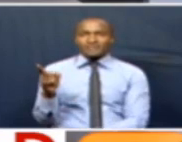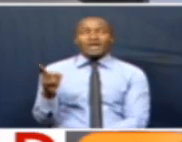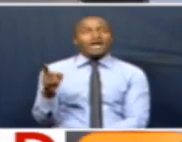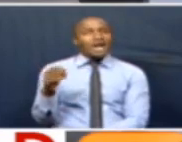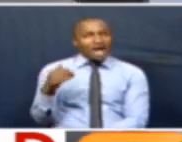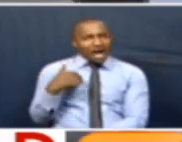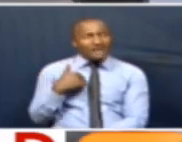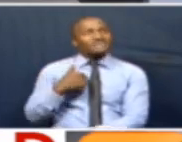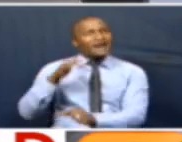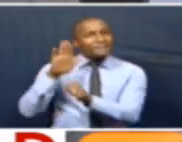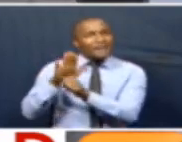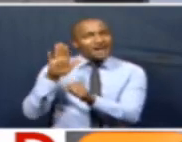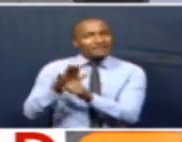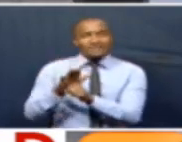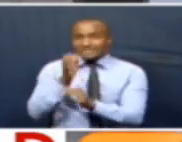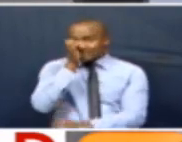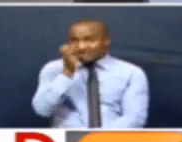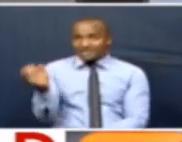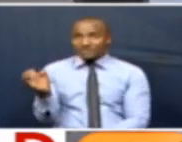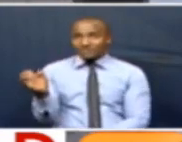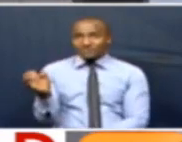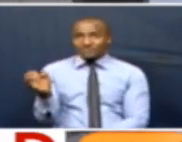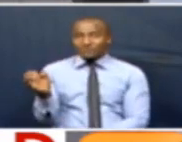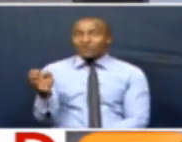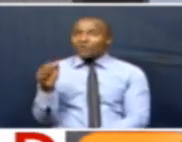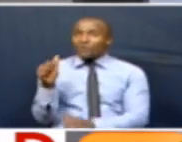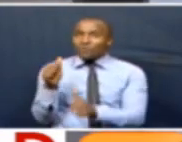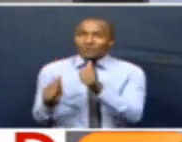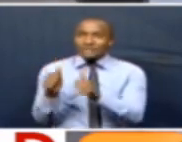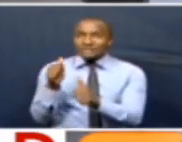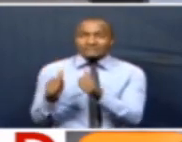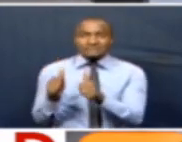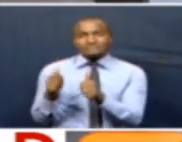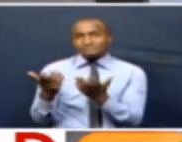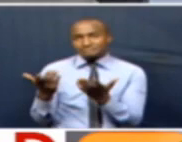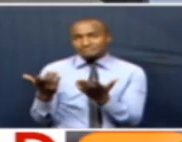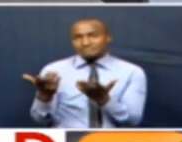going to ignore, which may assist to usher in